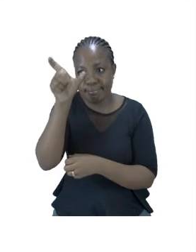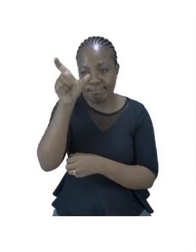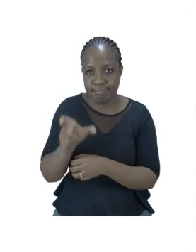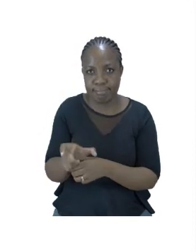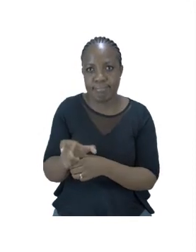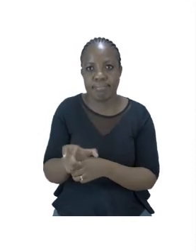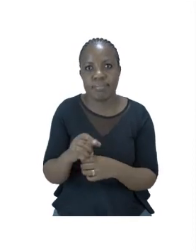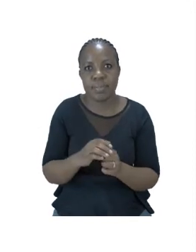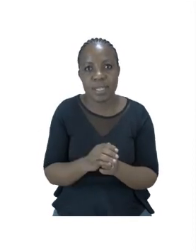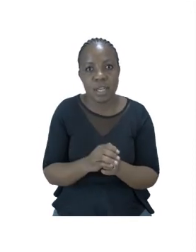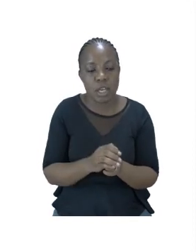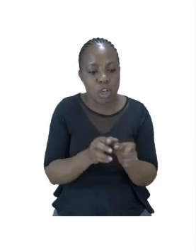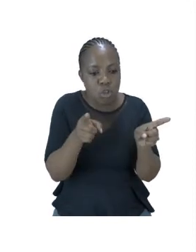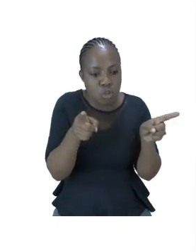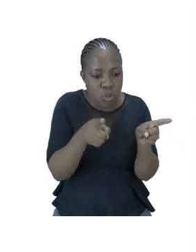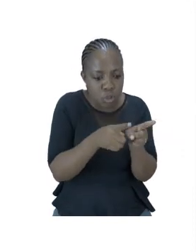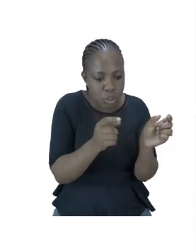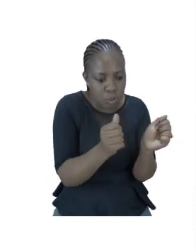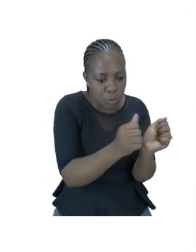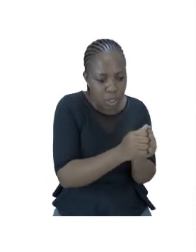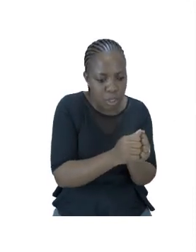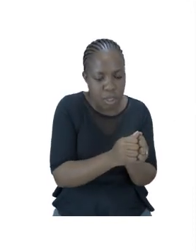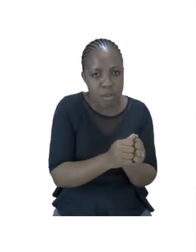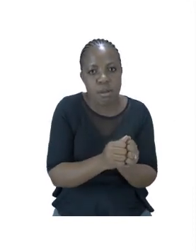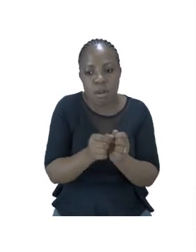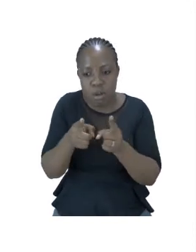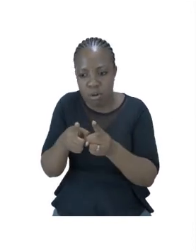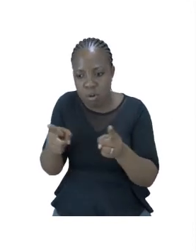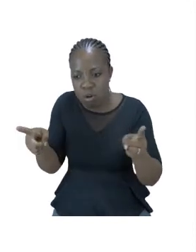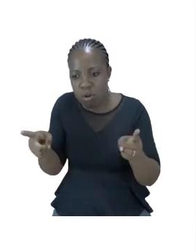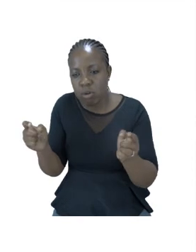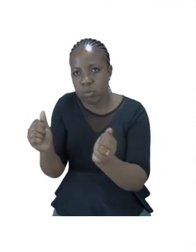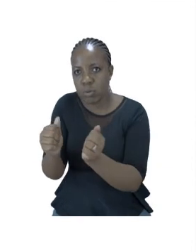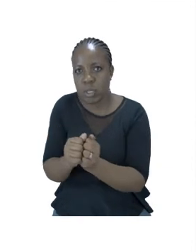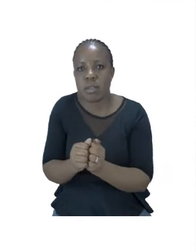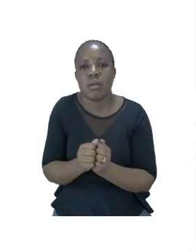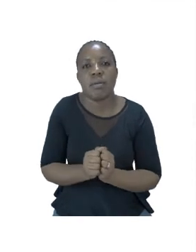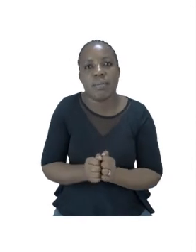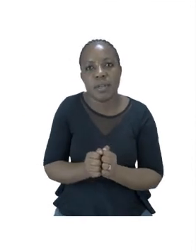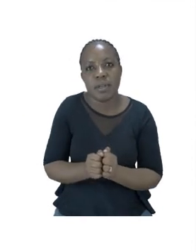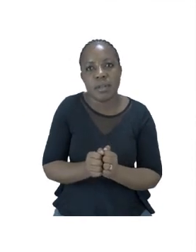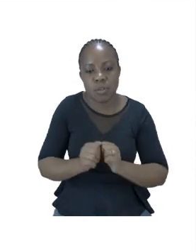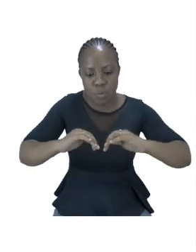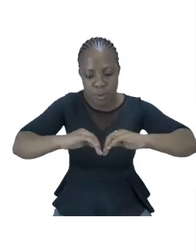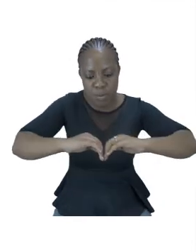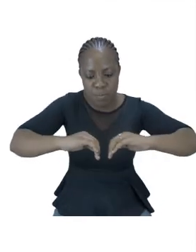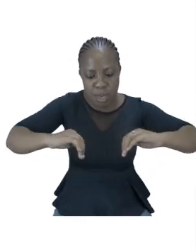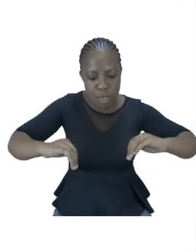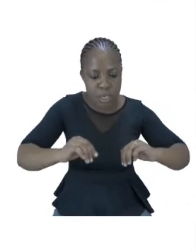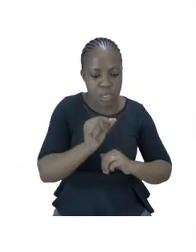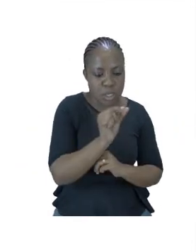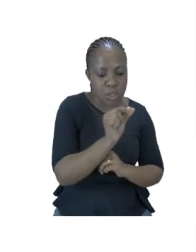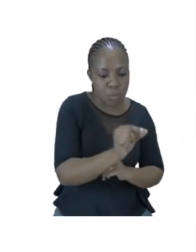paste them neatly in the correct boxes. So remember grade twos